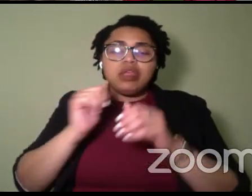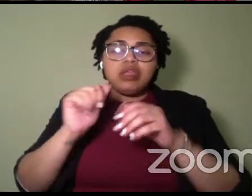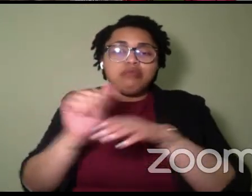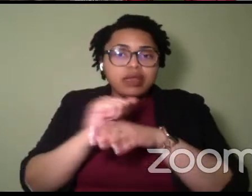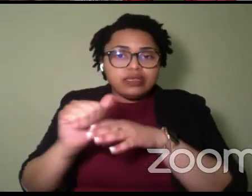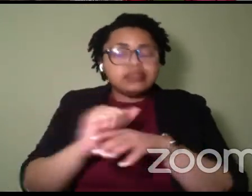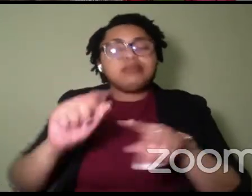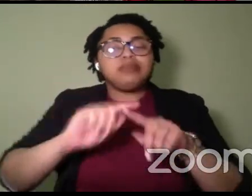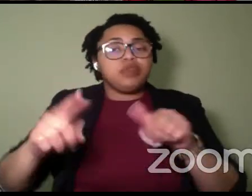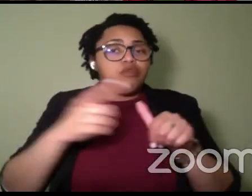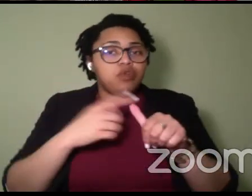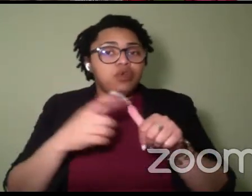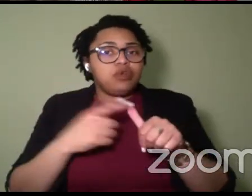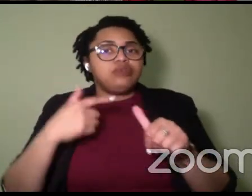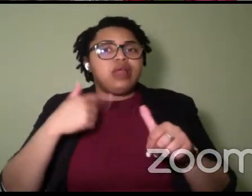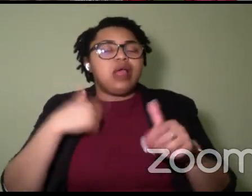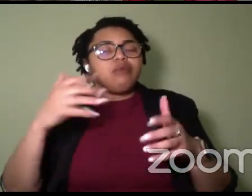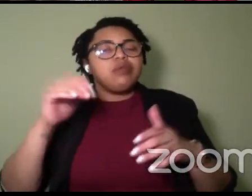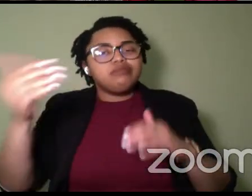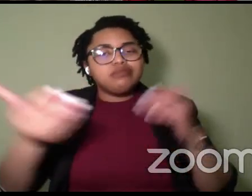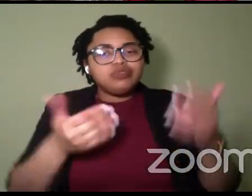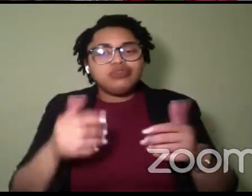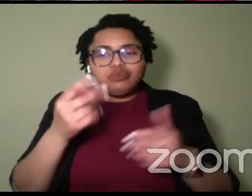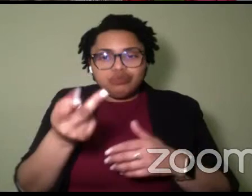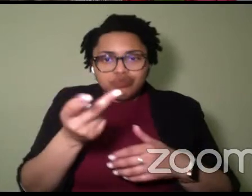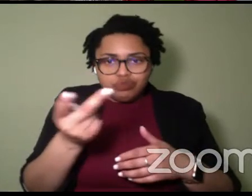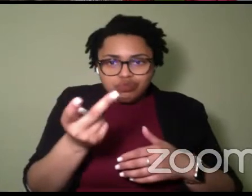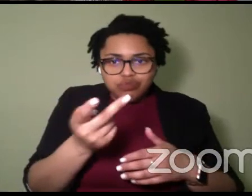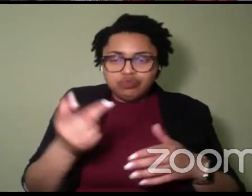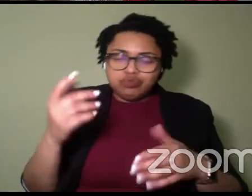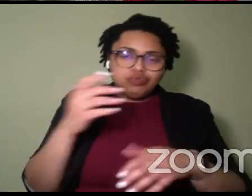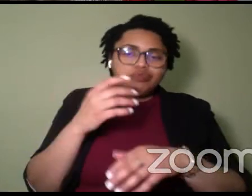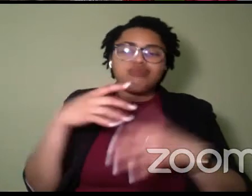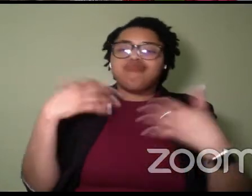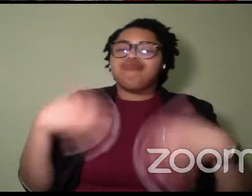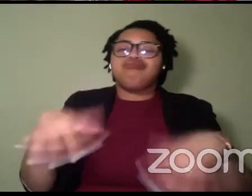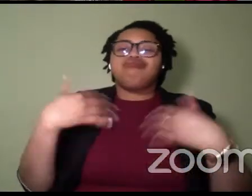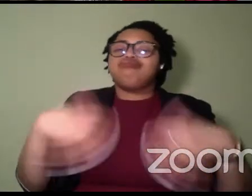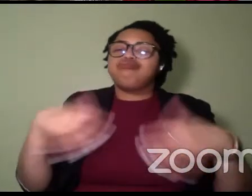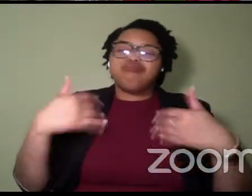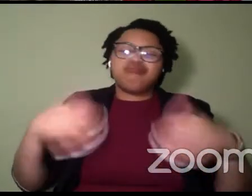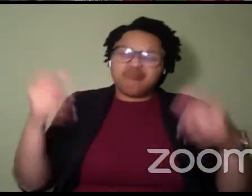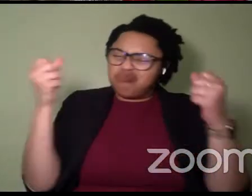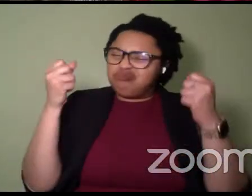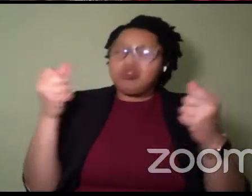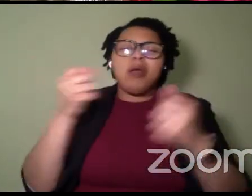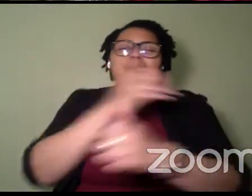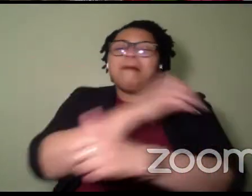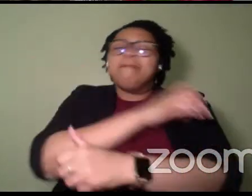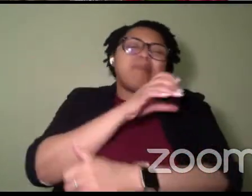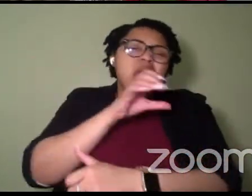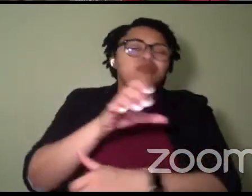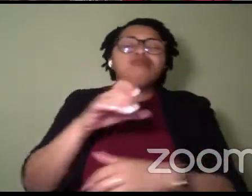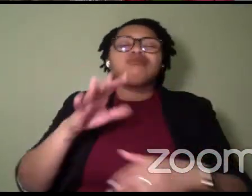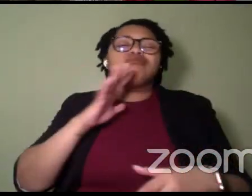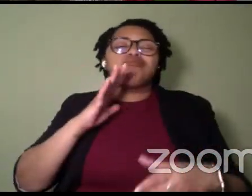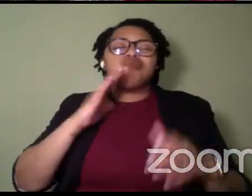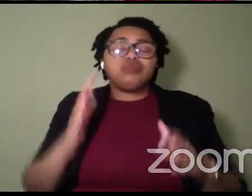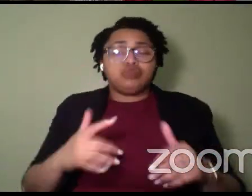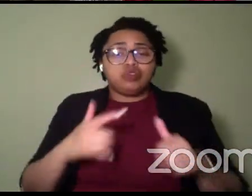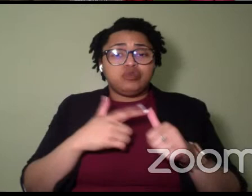first, let me introduce these two powerhouse speakers. So, up first, we have Dr.